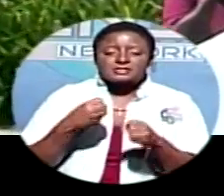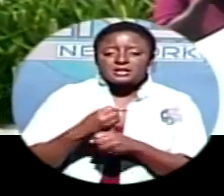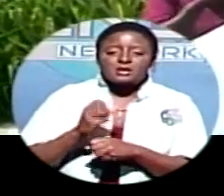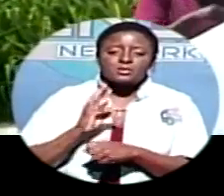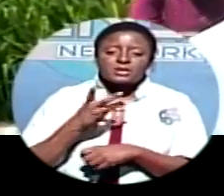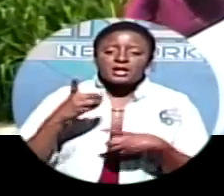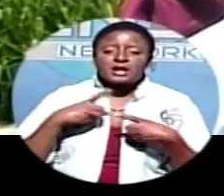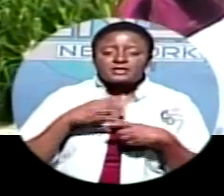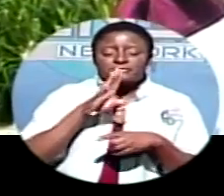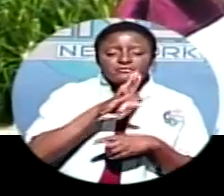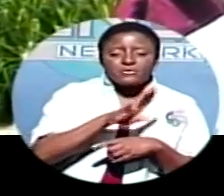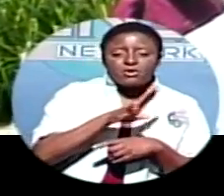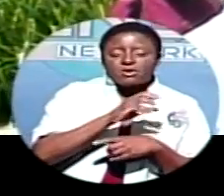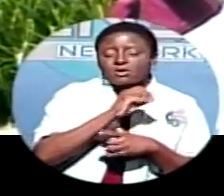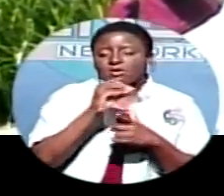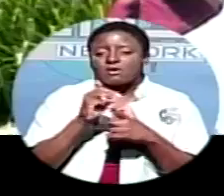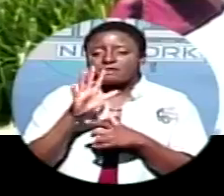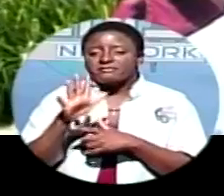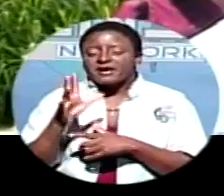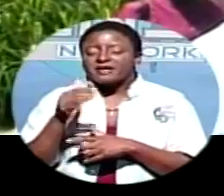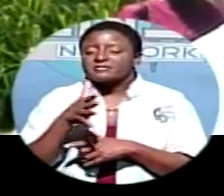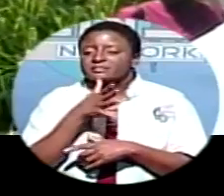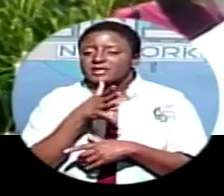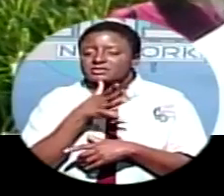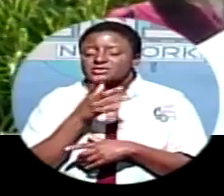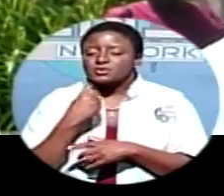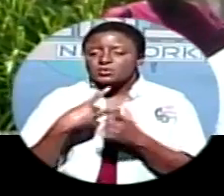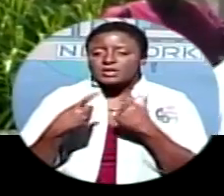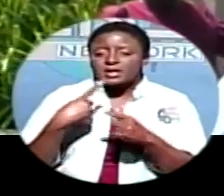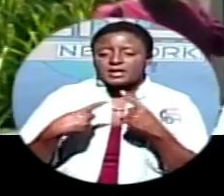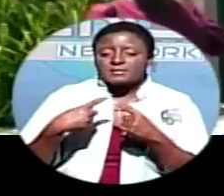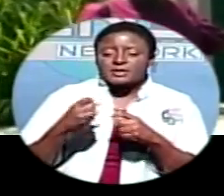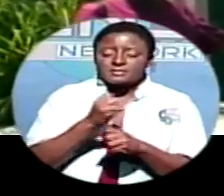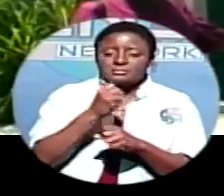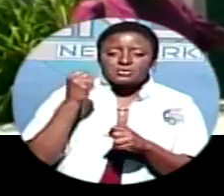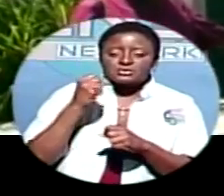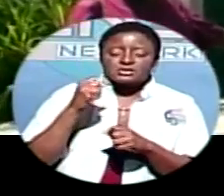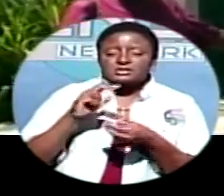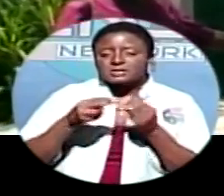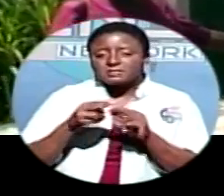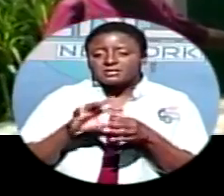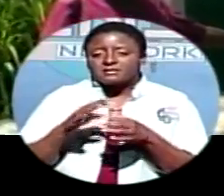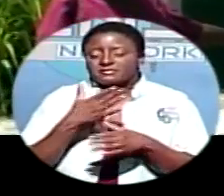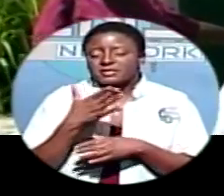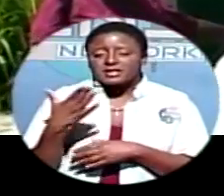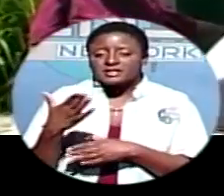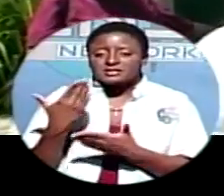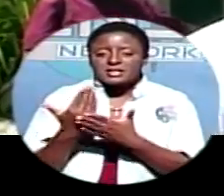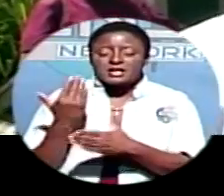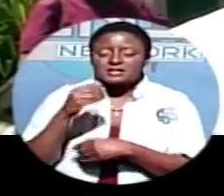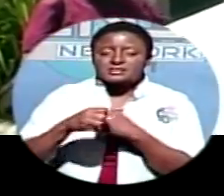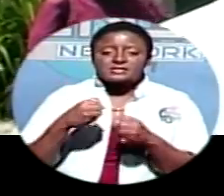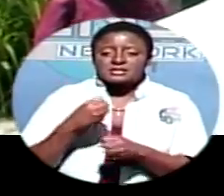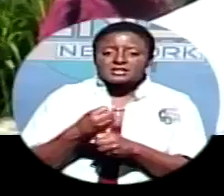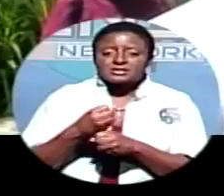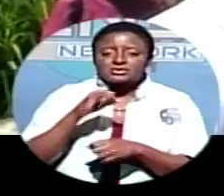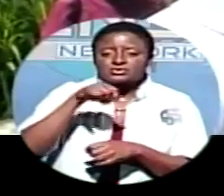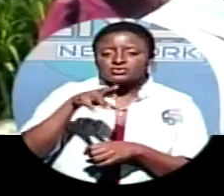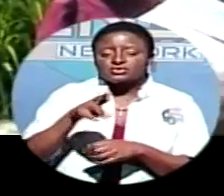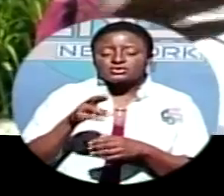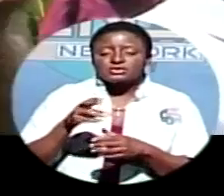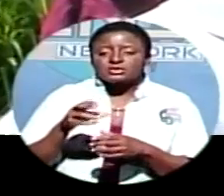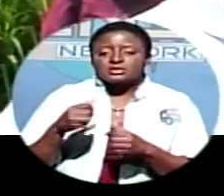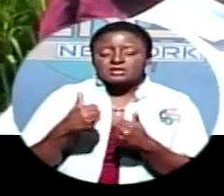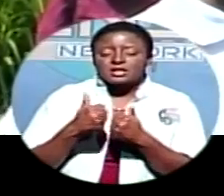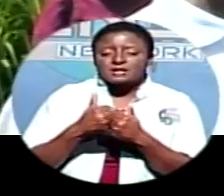moms who came and protested a number of things last year during the National Junior Championship. They said, well, I had kids in my boat, and I see